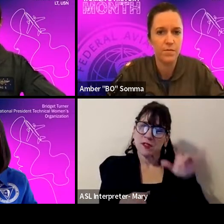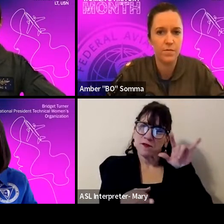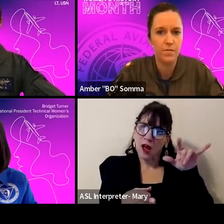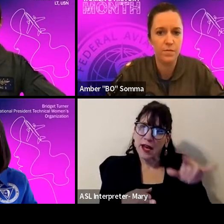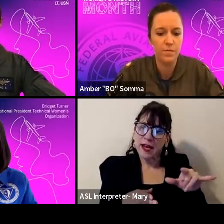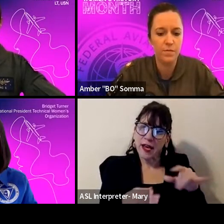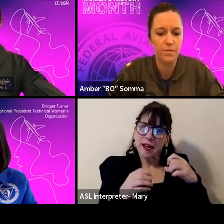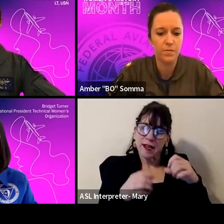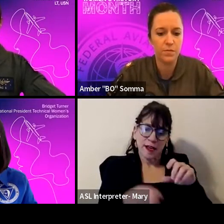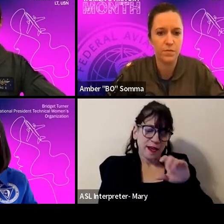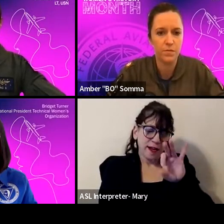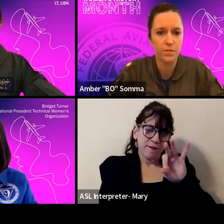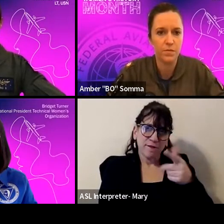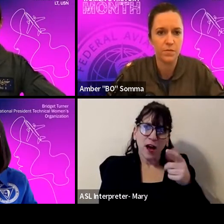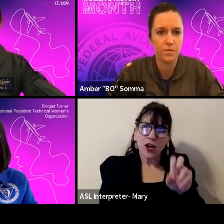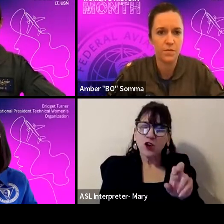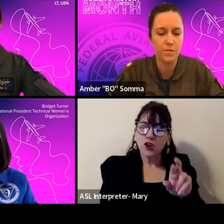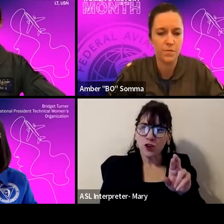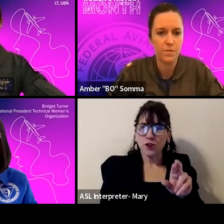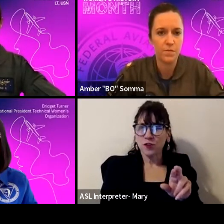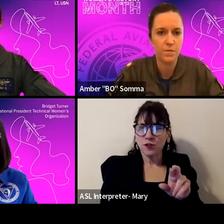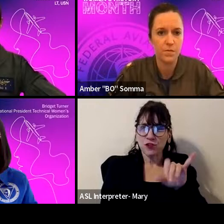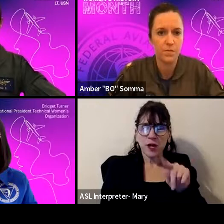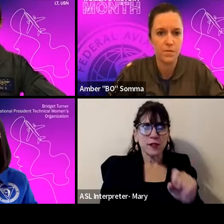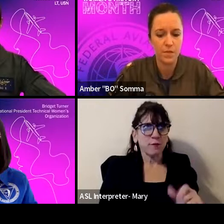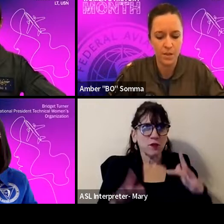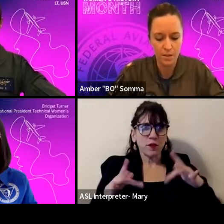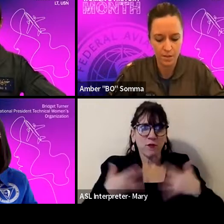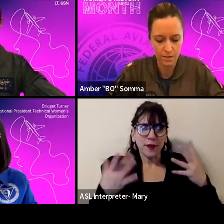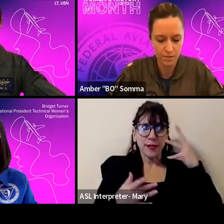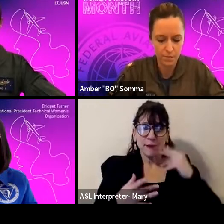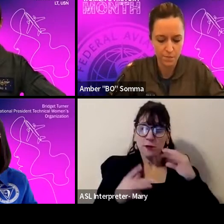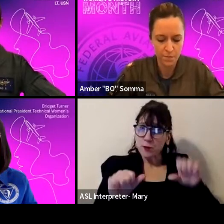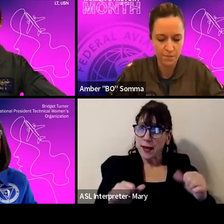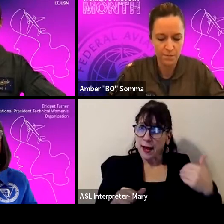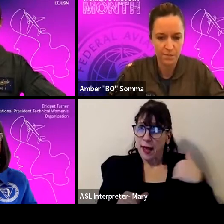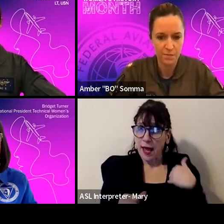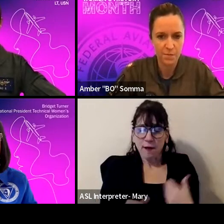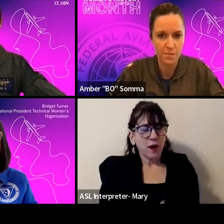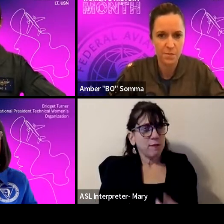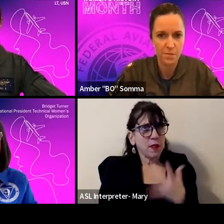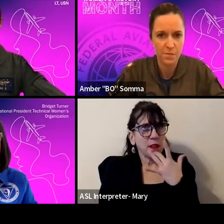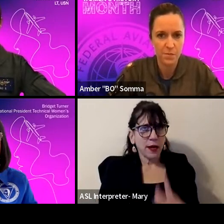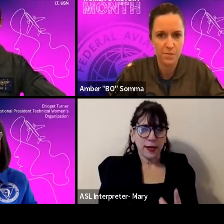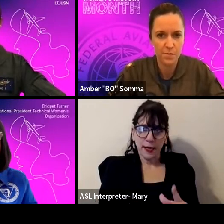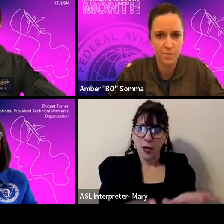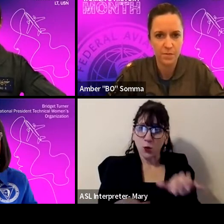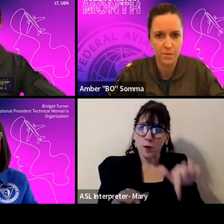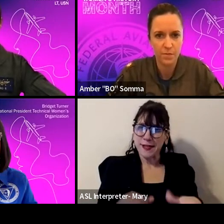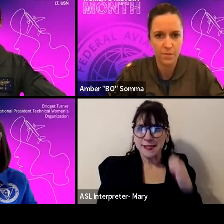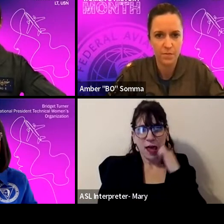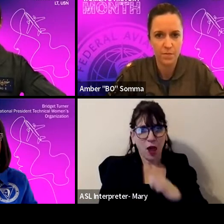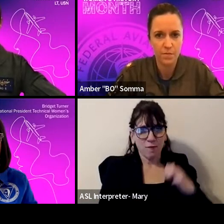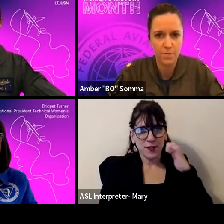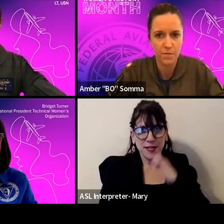the most thrilling experience anybody can have. And I count myself so lucky that I get to do this every single day.